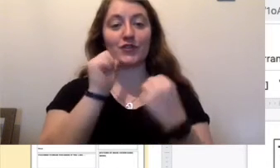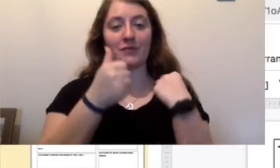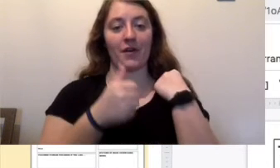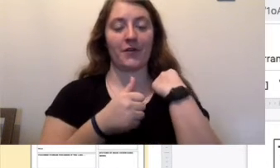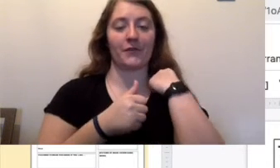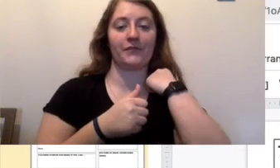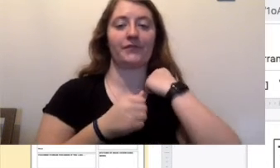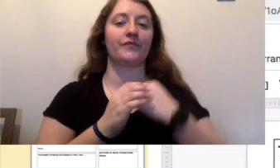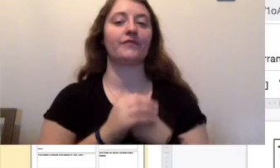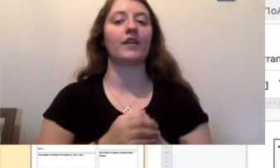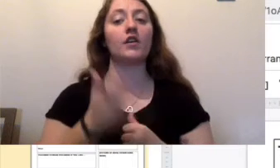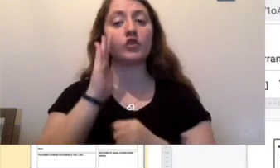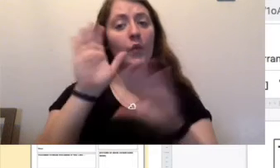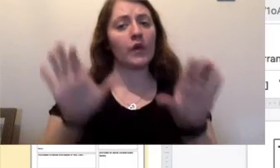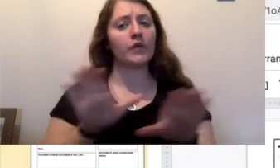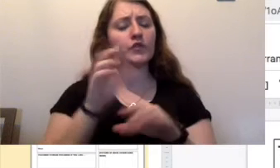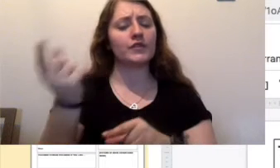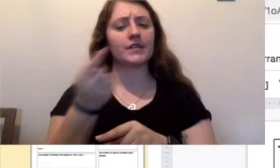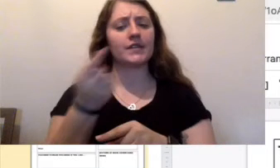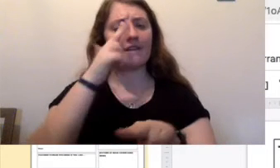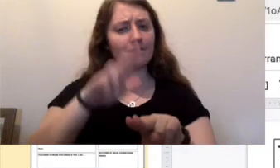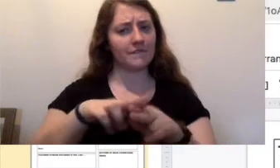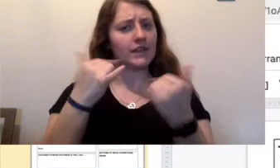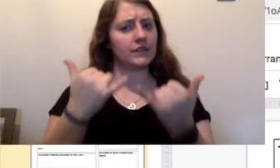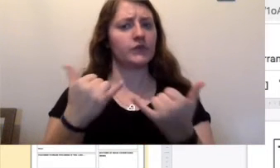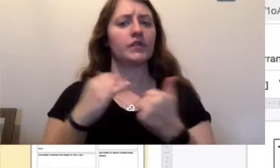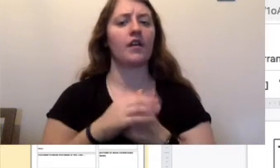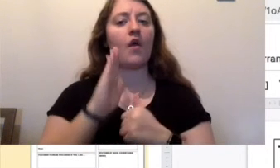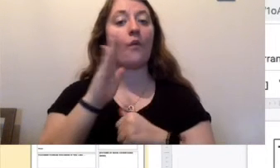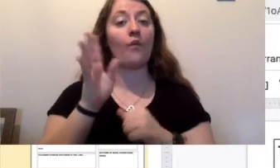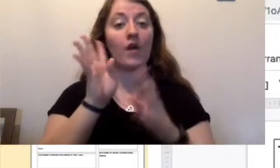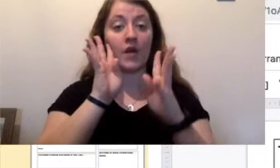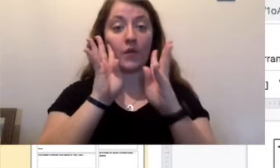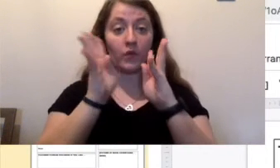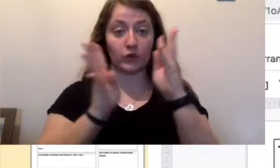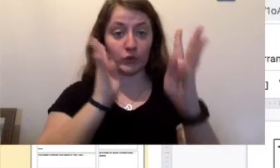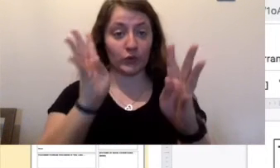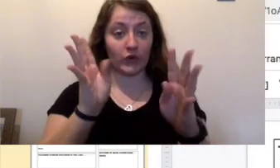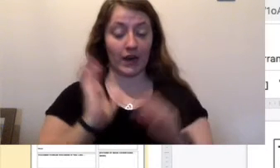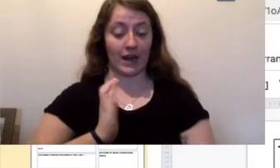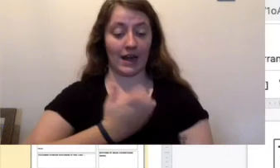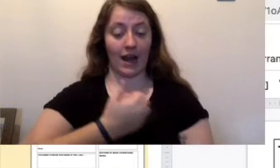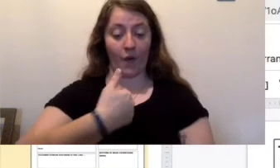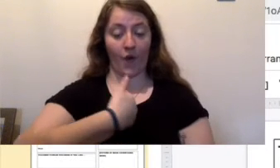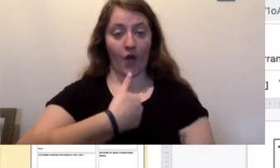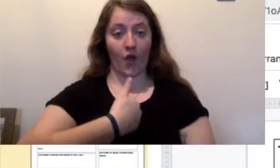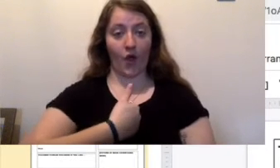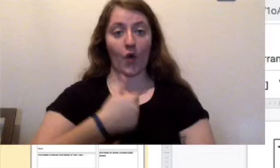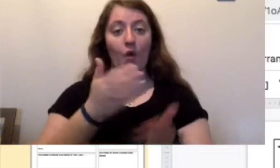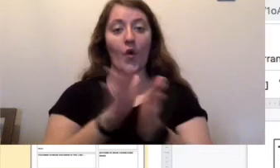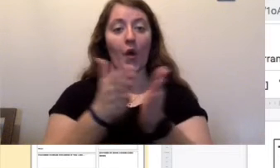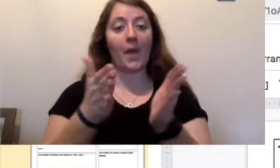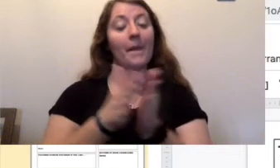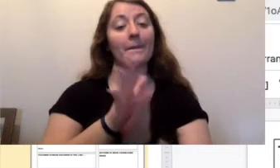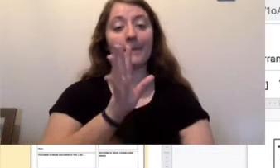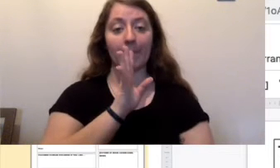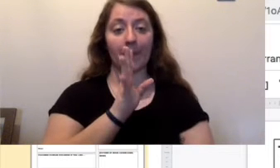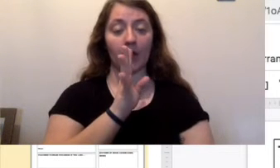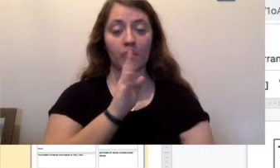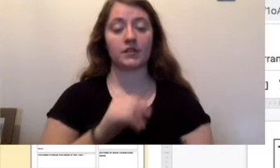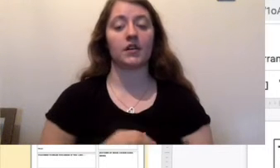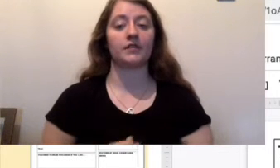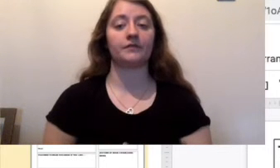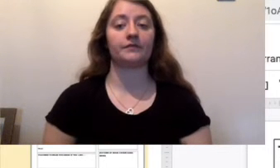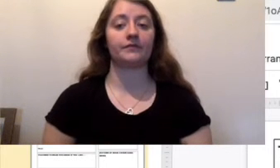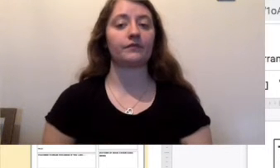going to do something kind of fun today. We are going to create our own book talks. And the purpose